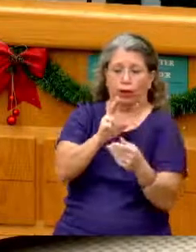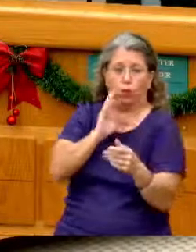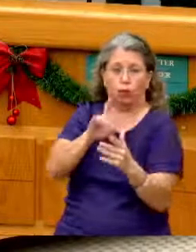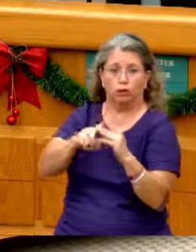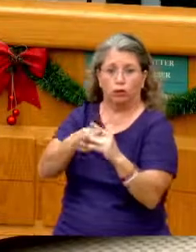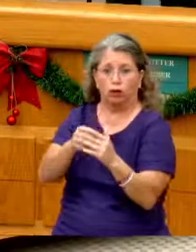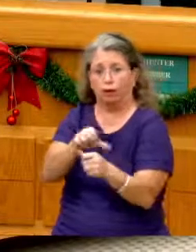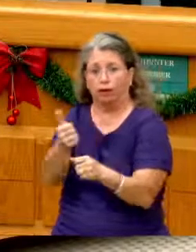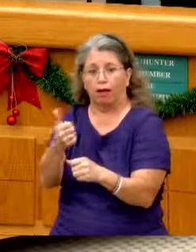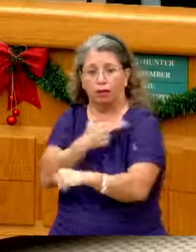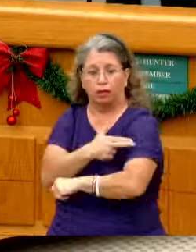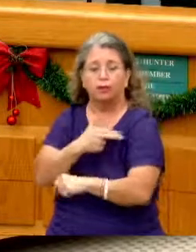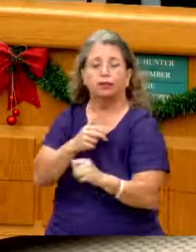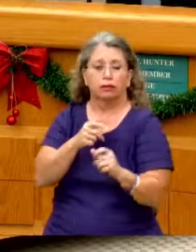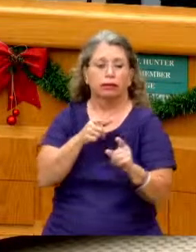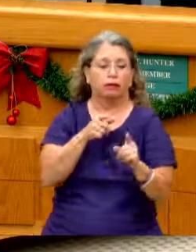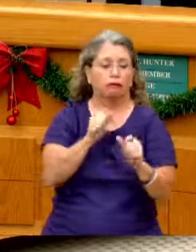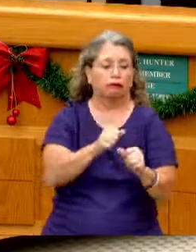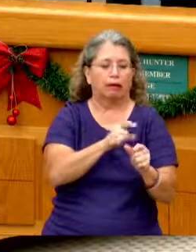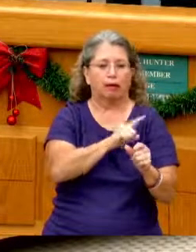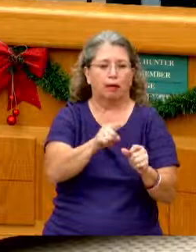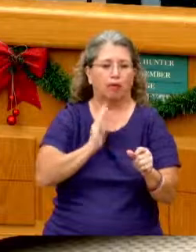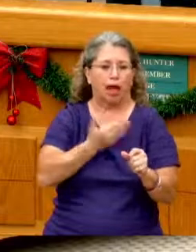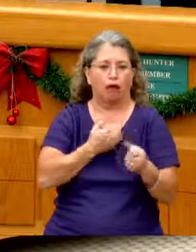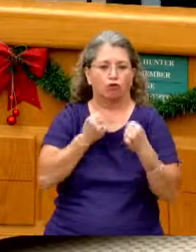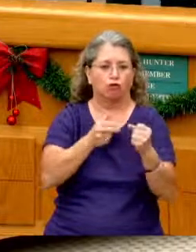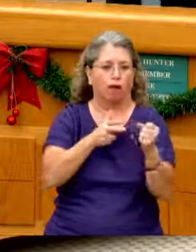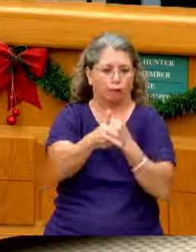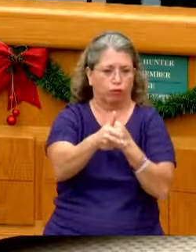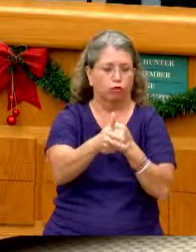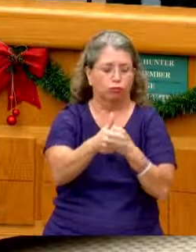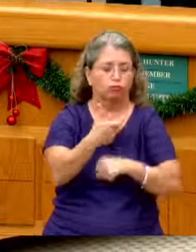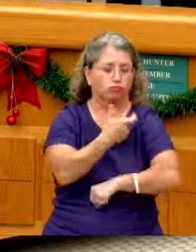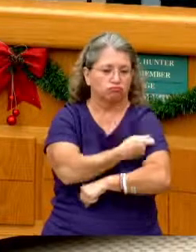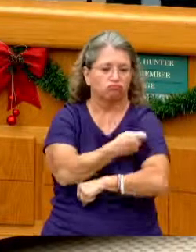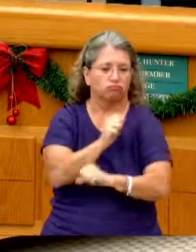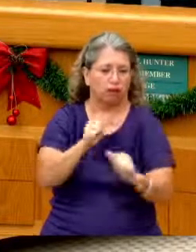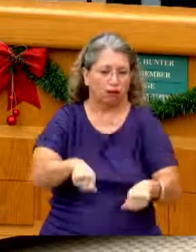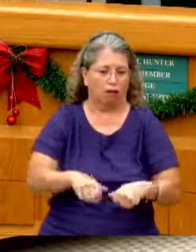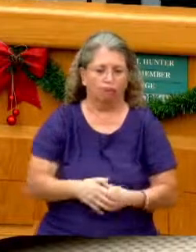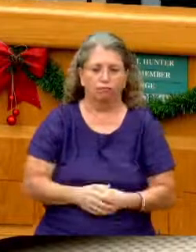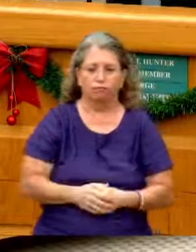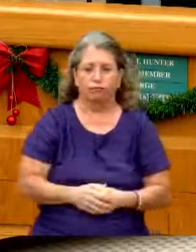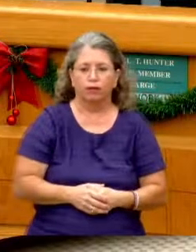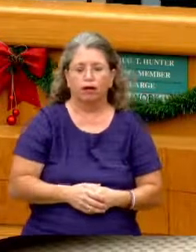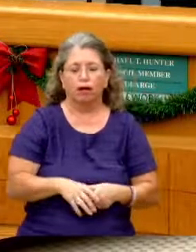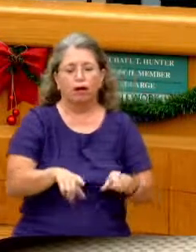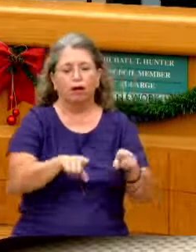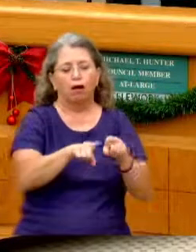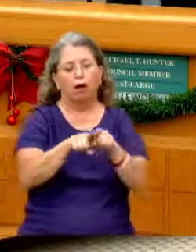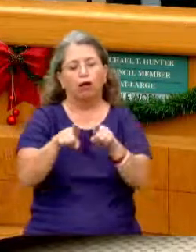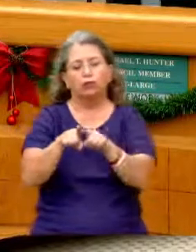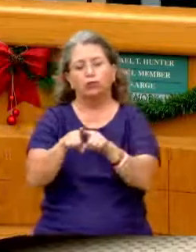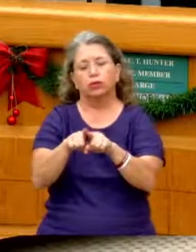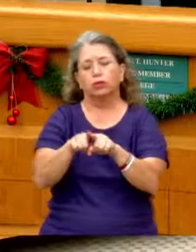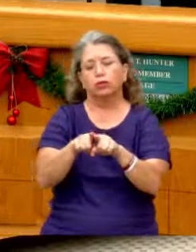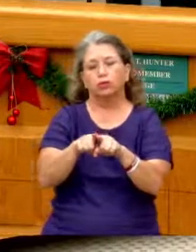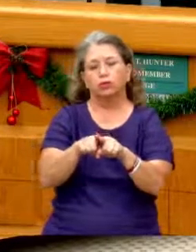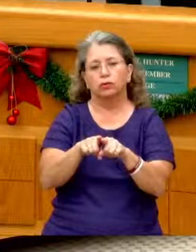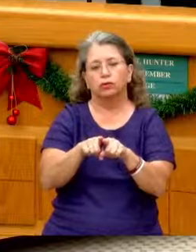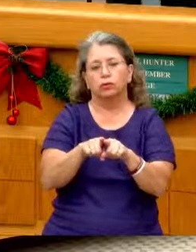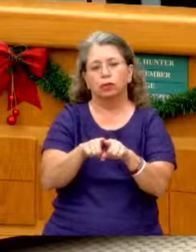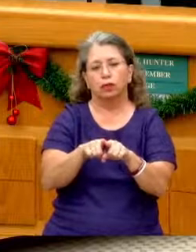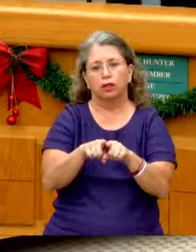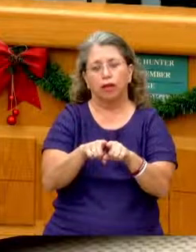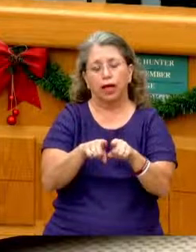can come through our drive-through. The process, and then we also switched over to saying, as the cars started